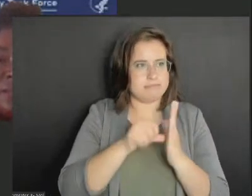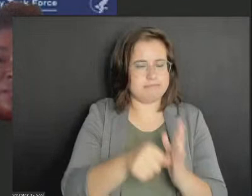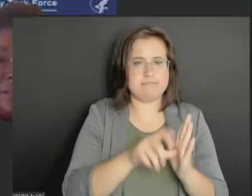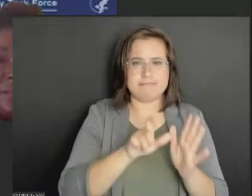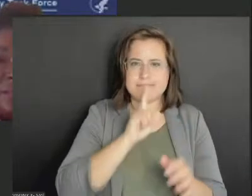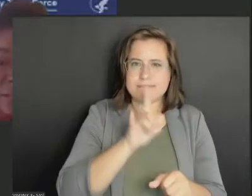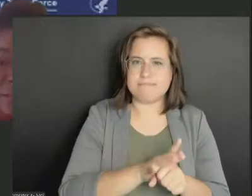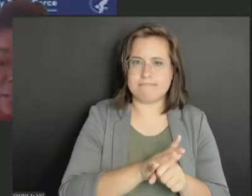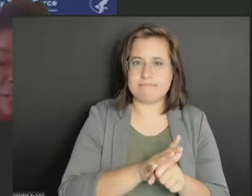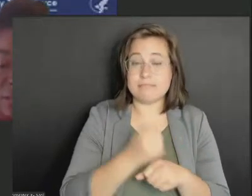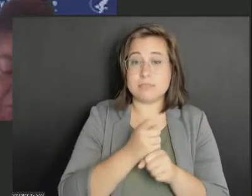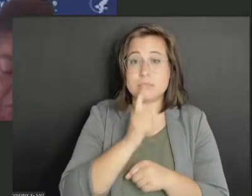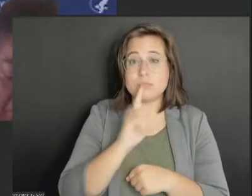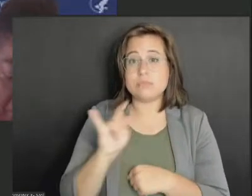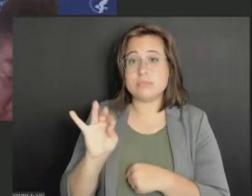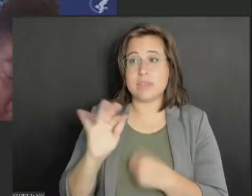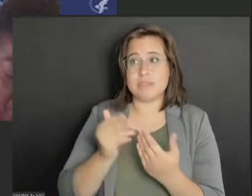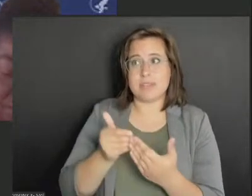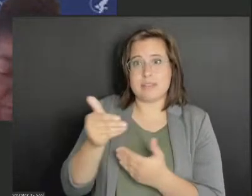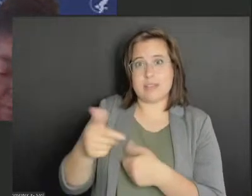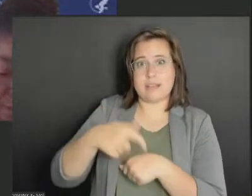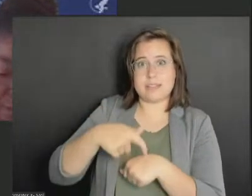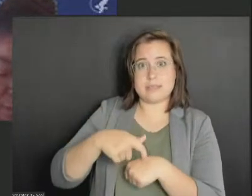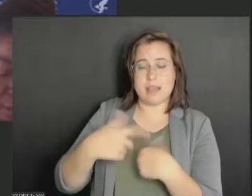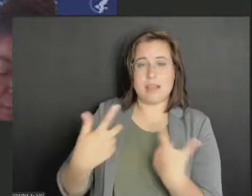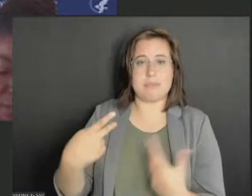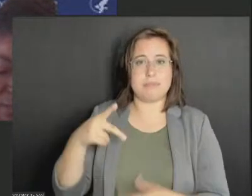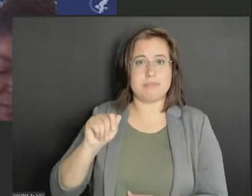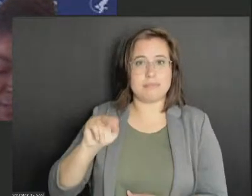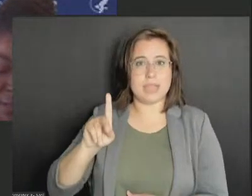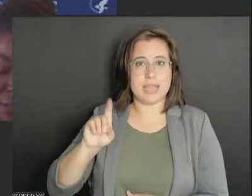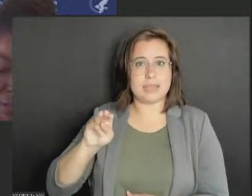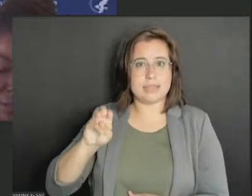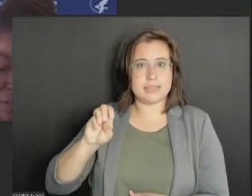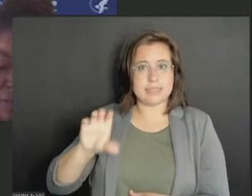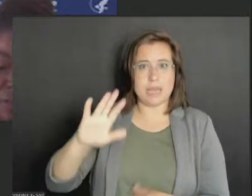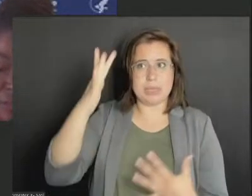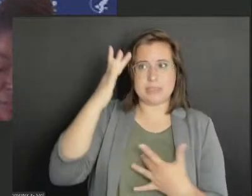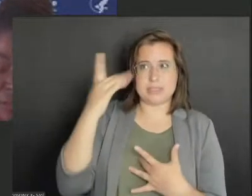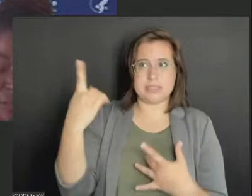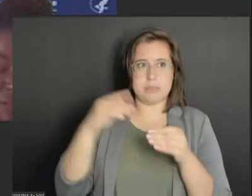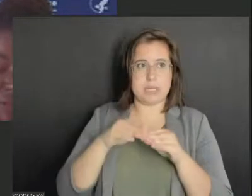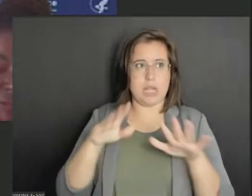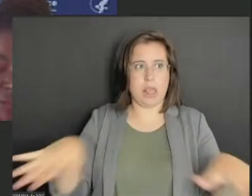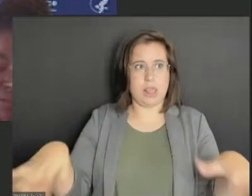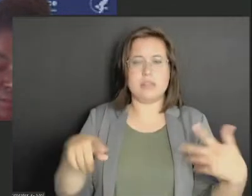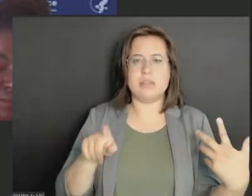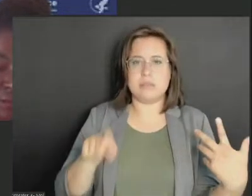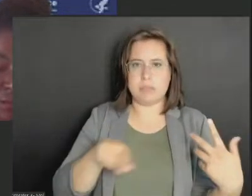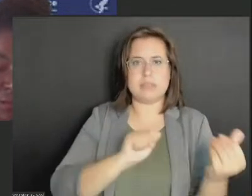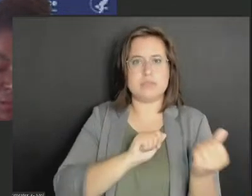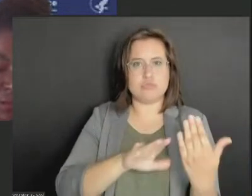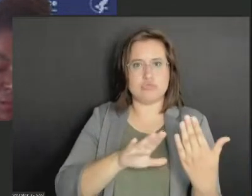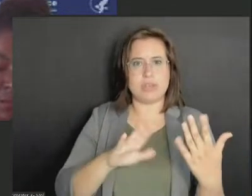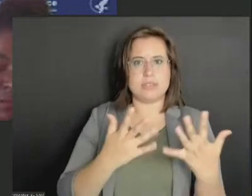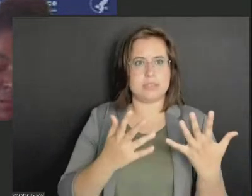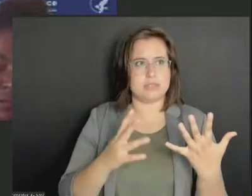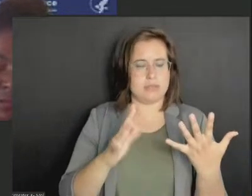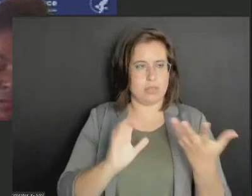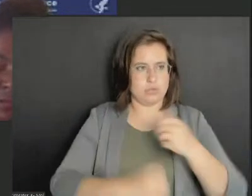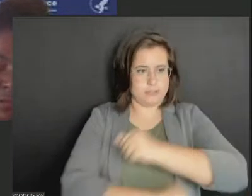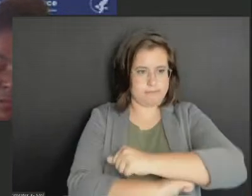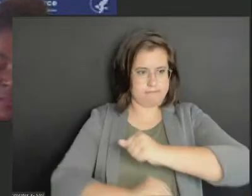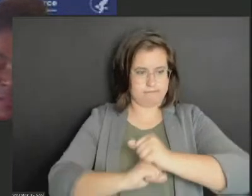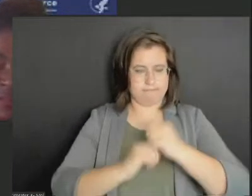want to be prepared for the next pandemic, we must seek to address these underlying inequities that have plagued our communities for far too long.